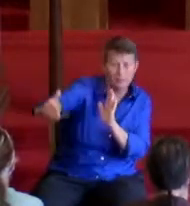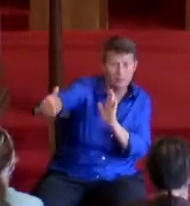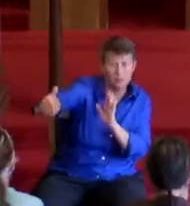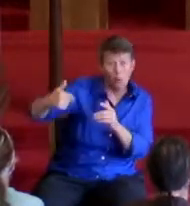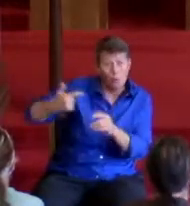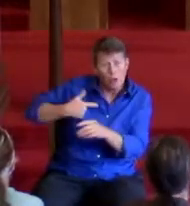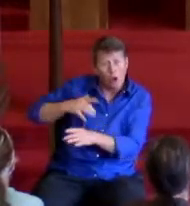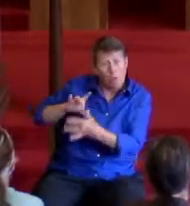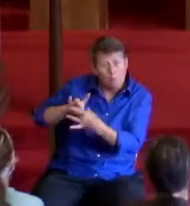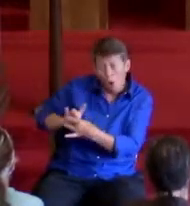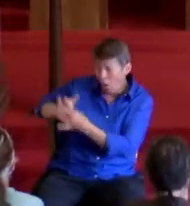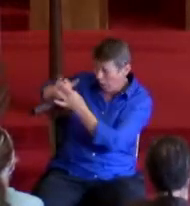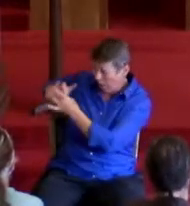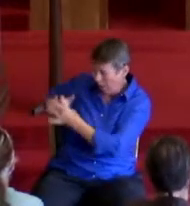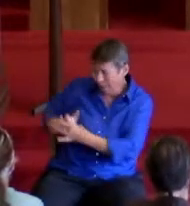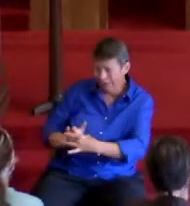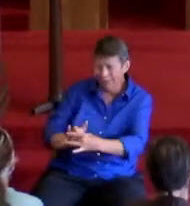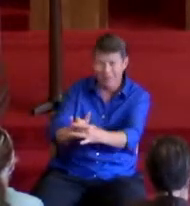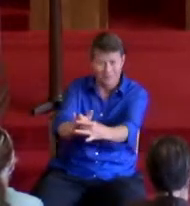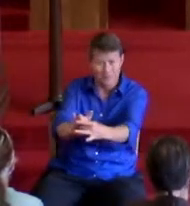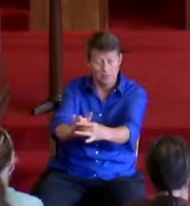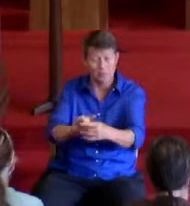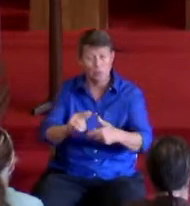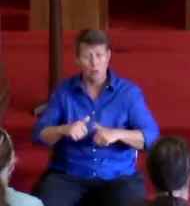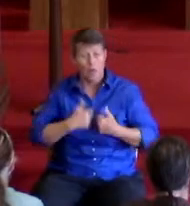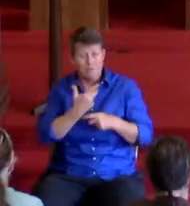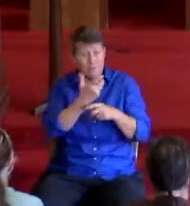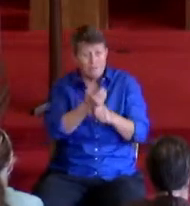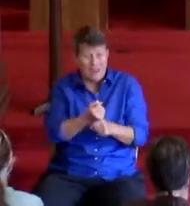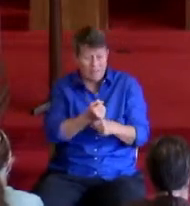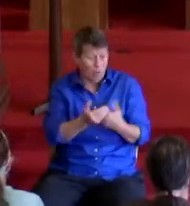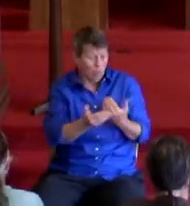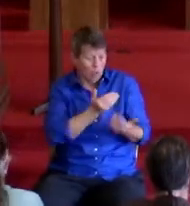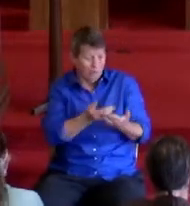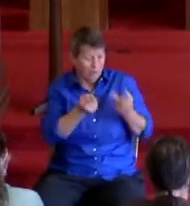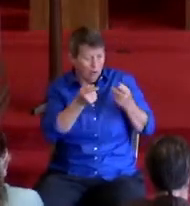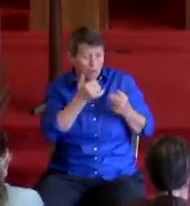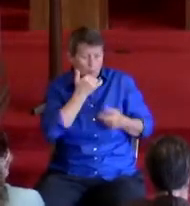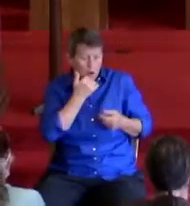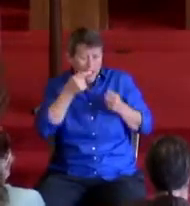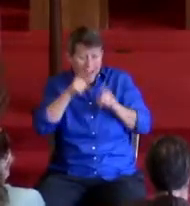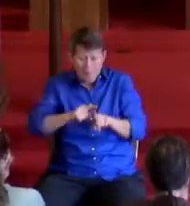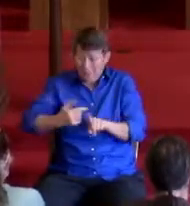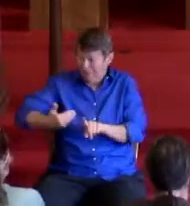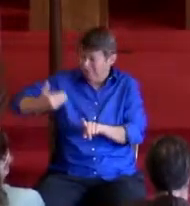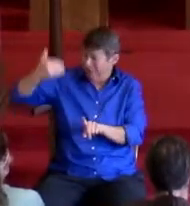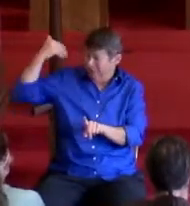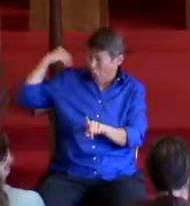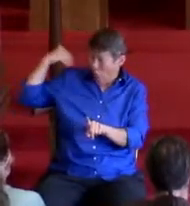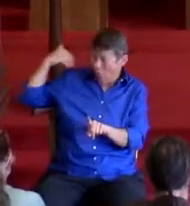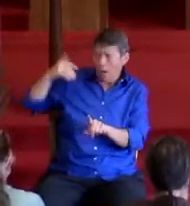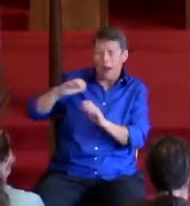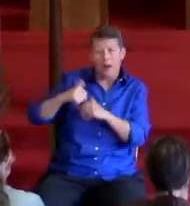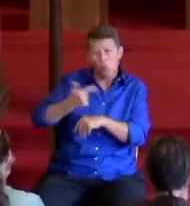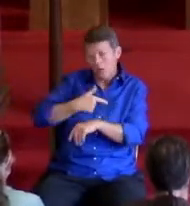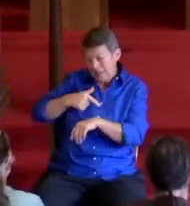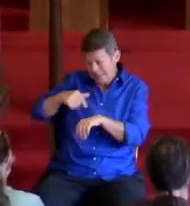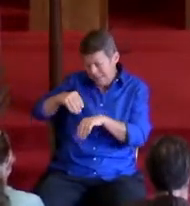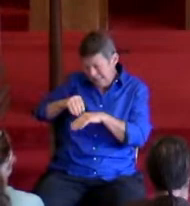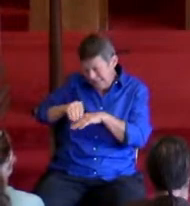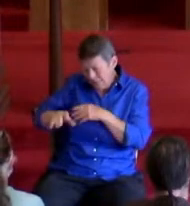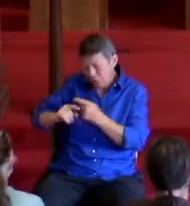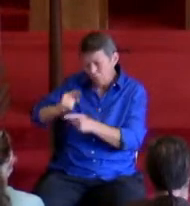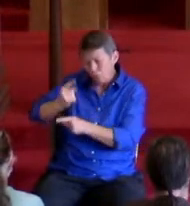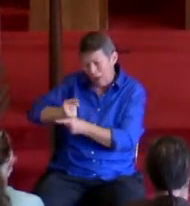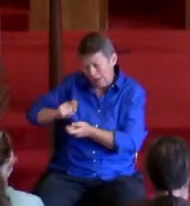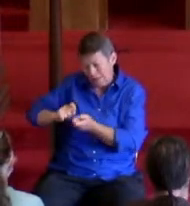to do our part to make things right from whatever wrong was done in previous generations, so that we keep moving forward for